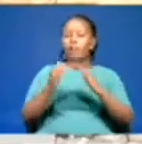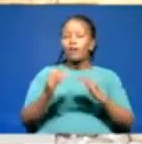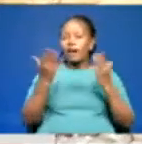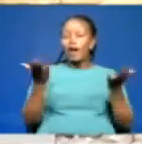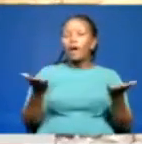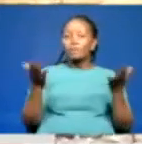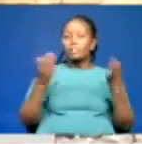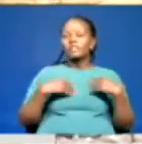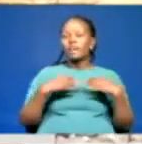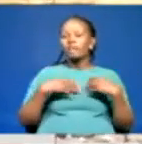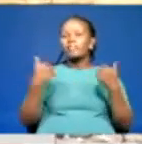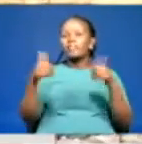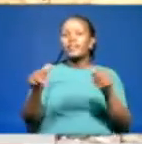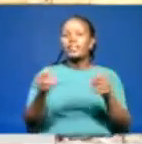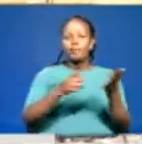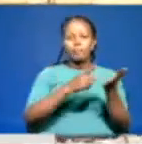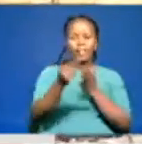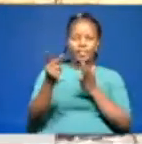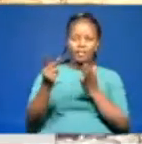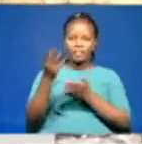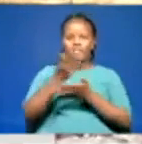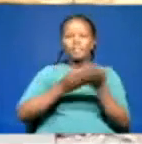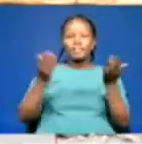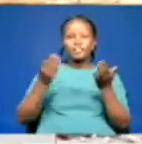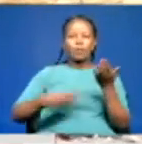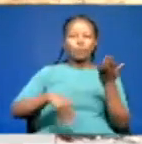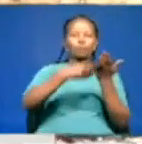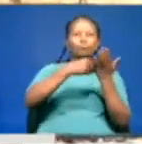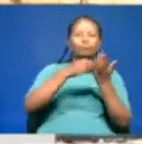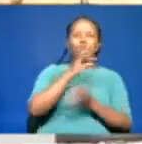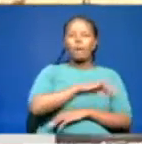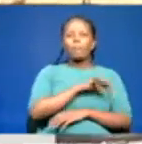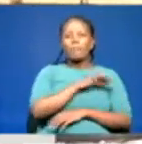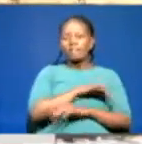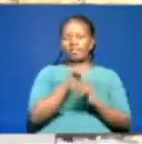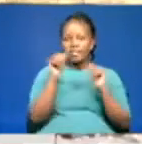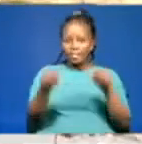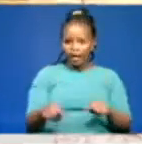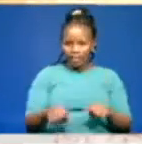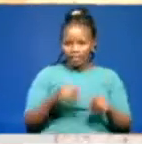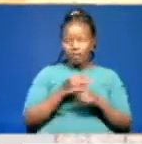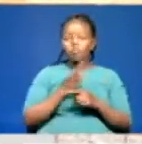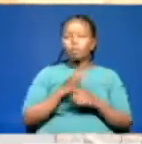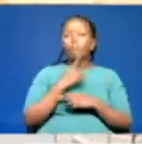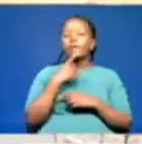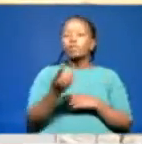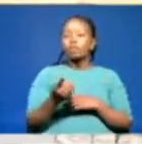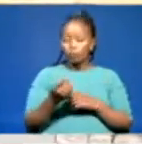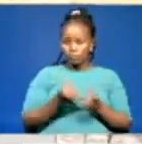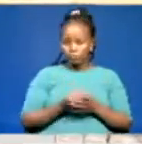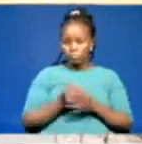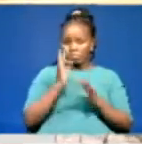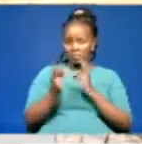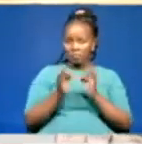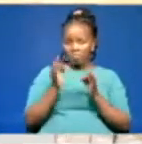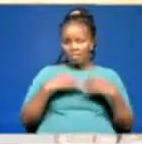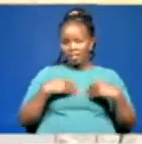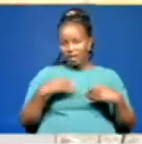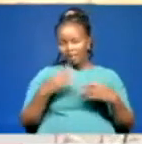pricing, then there are some subsidies that we can benefit from to make sure that even if there are those fluctuations of